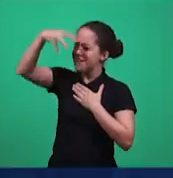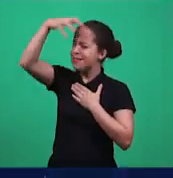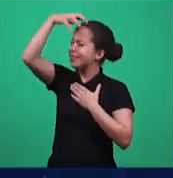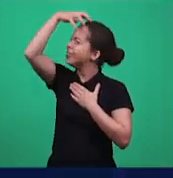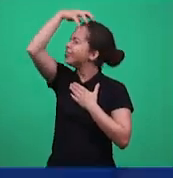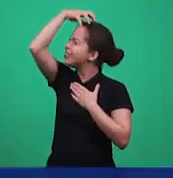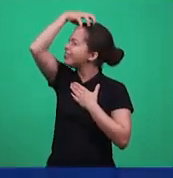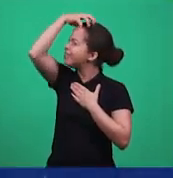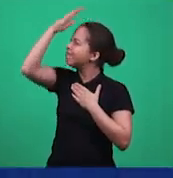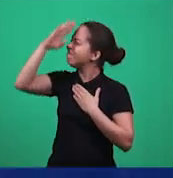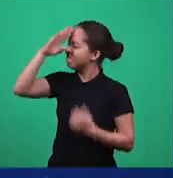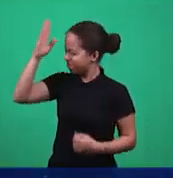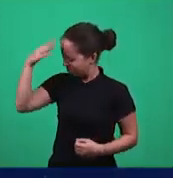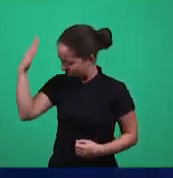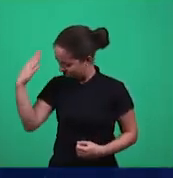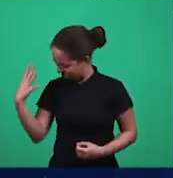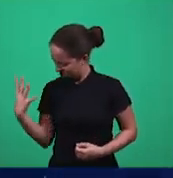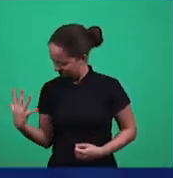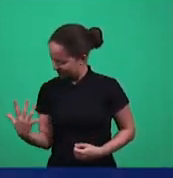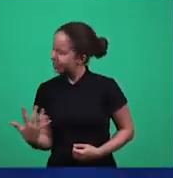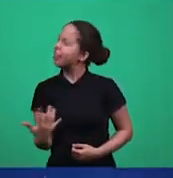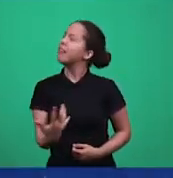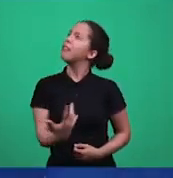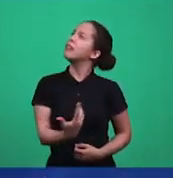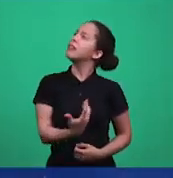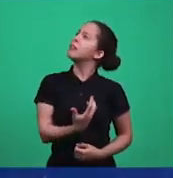O God, my King and Savior,